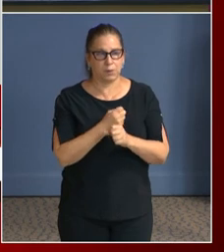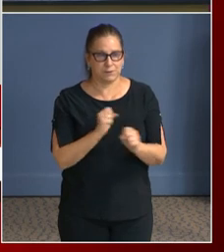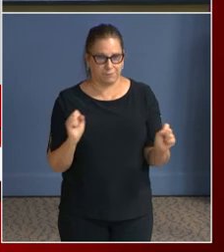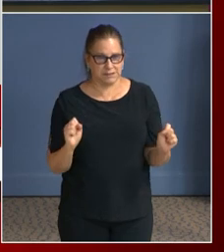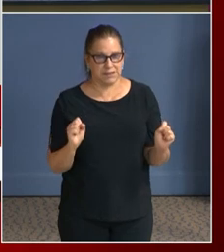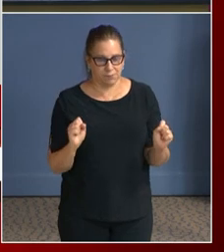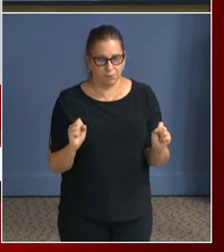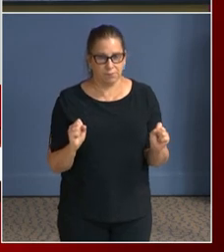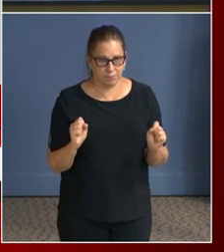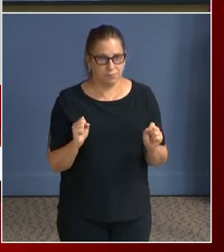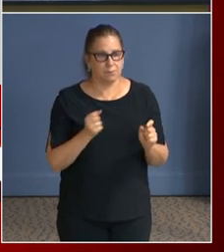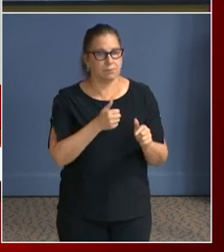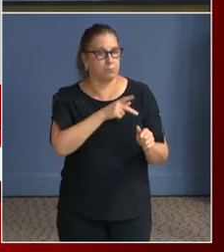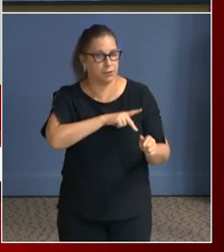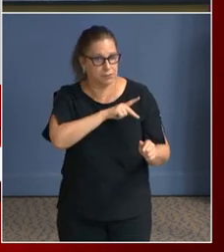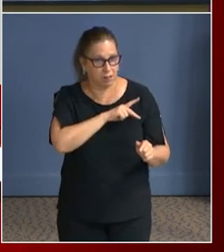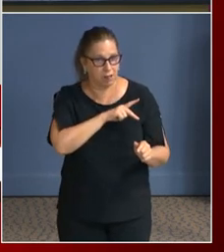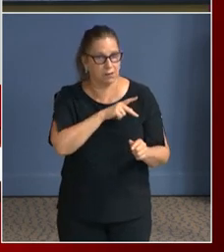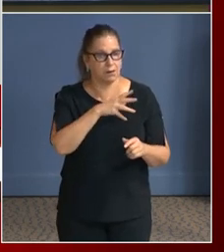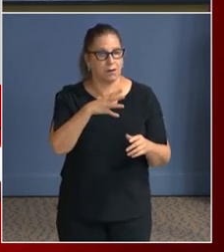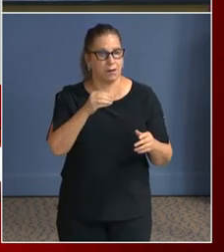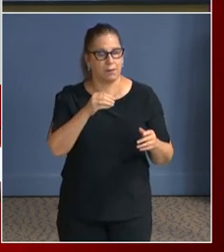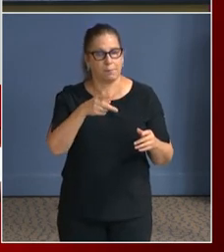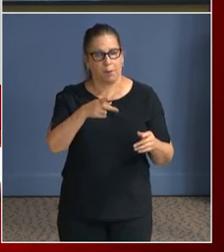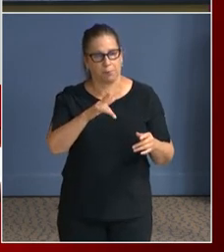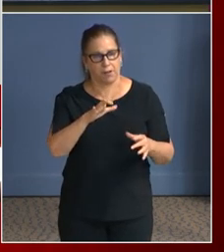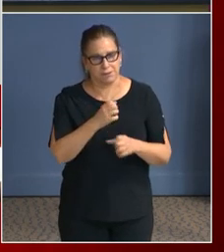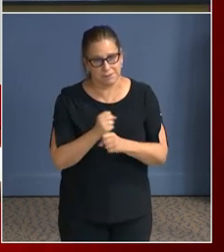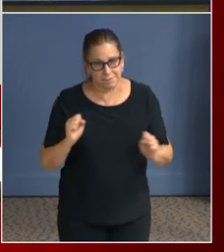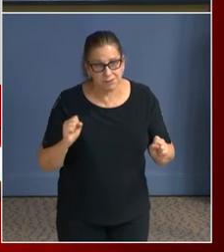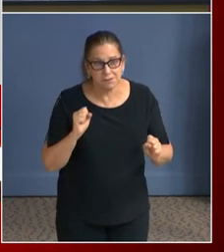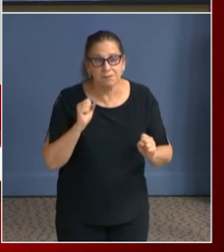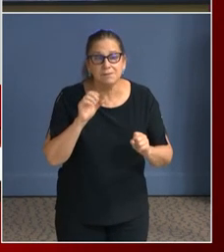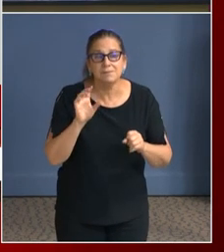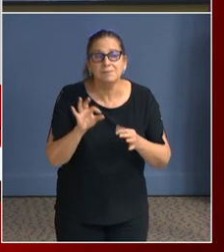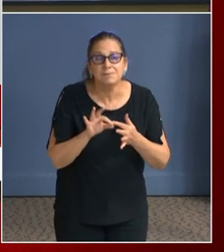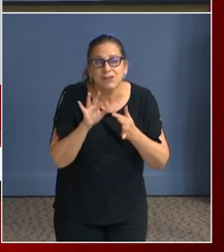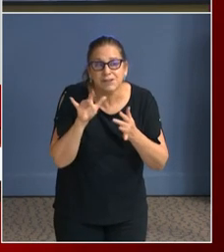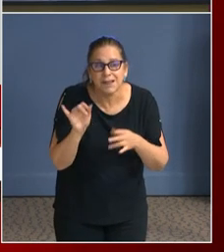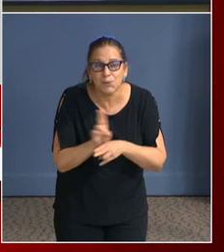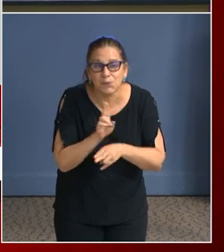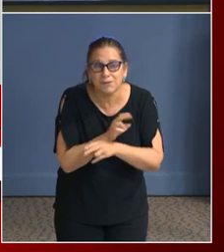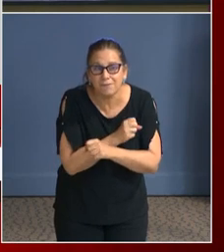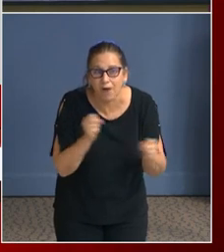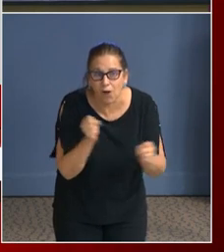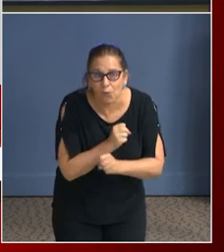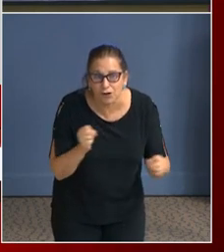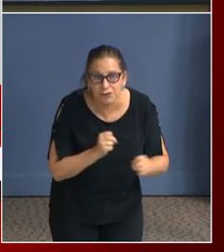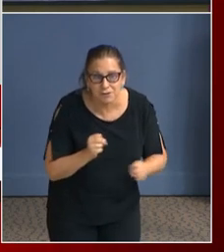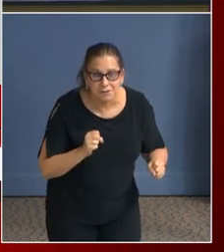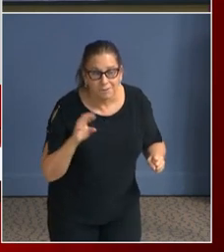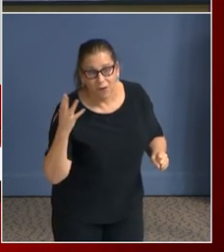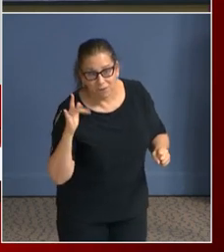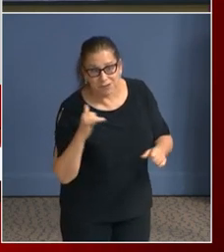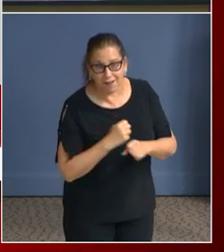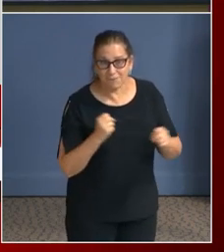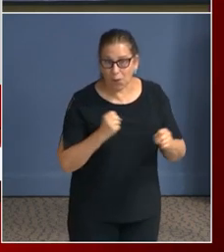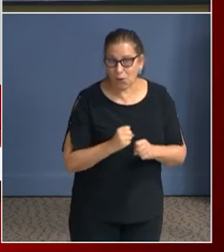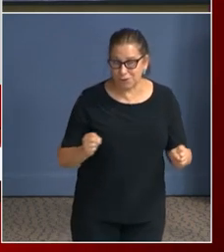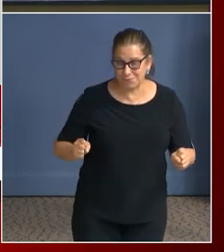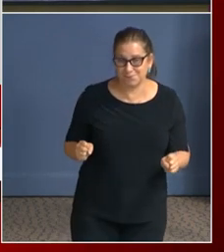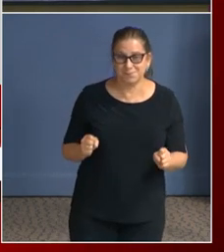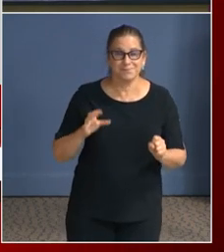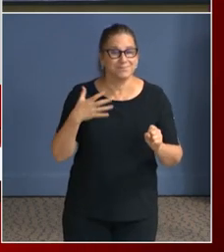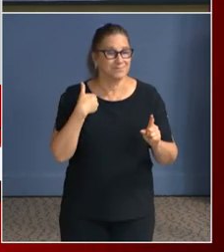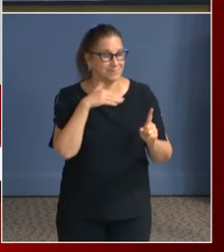around fireworks. We want to remind everyone that fireworks are indeed dangerous. That is